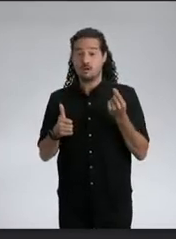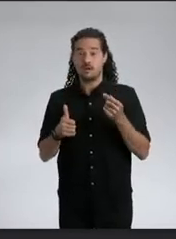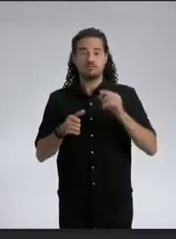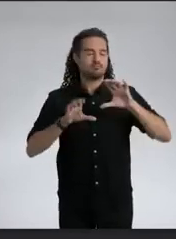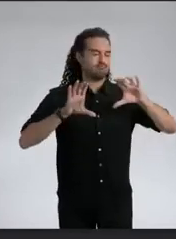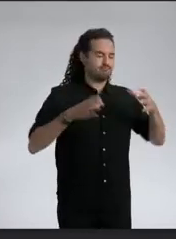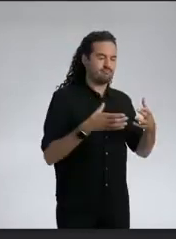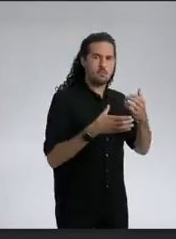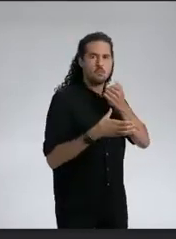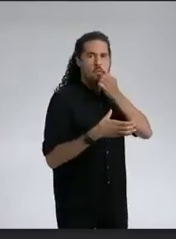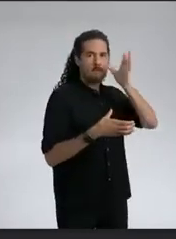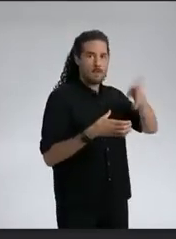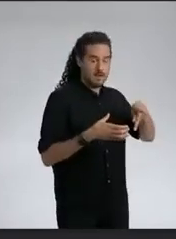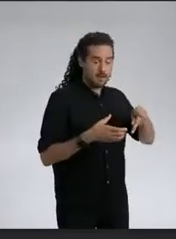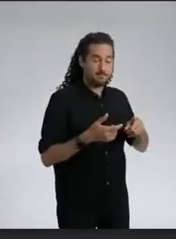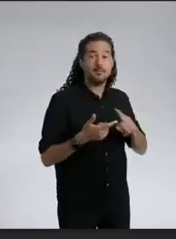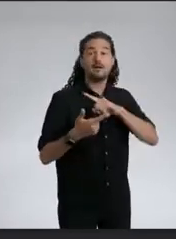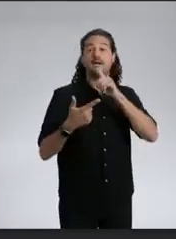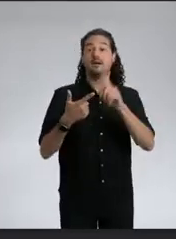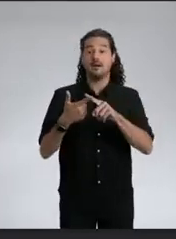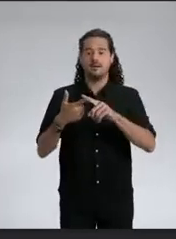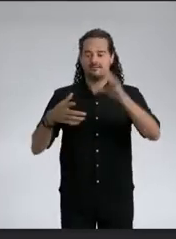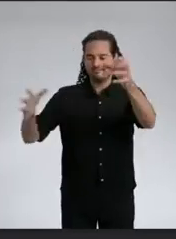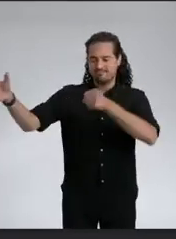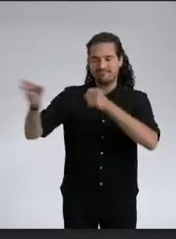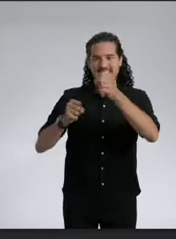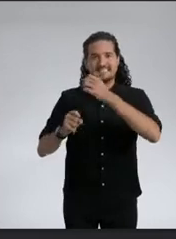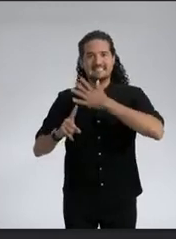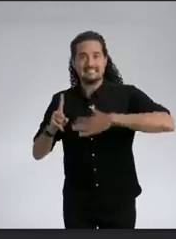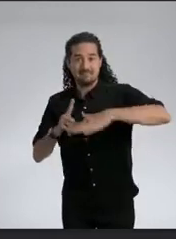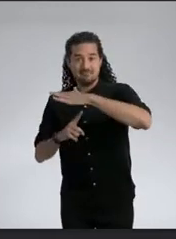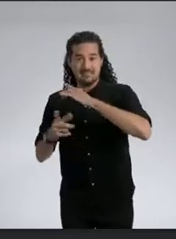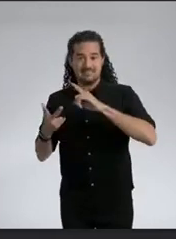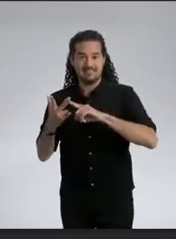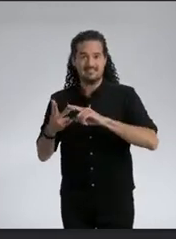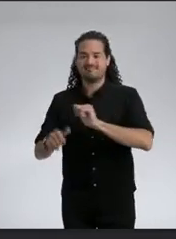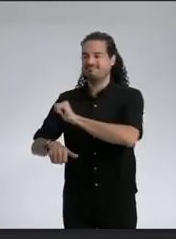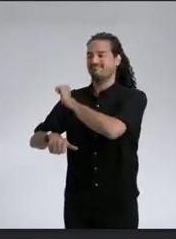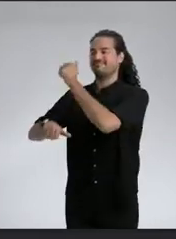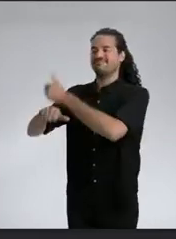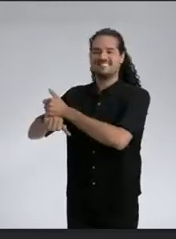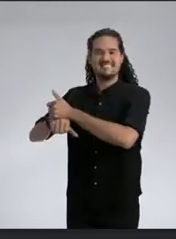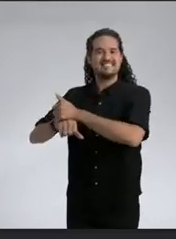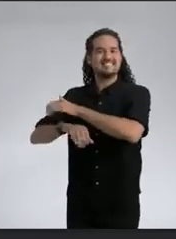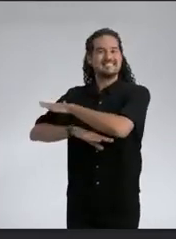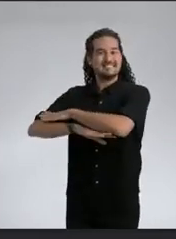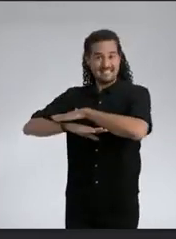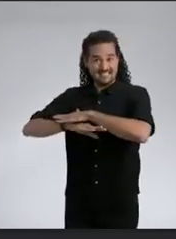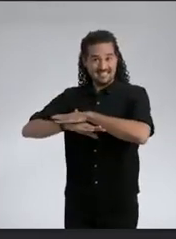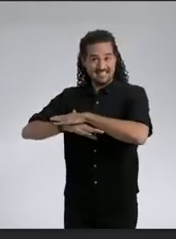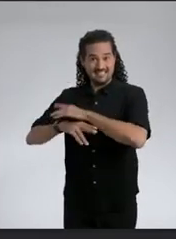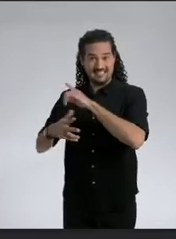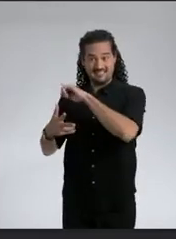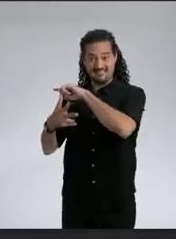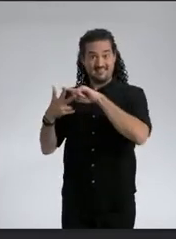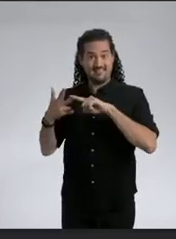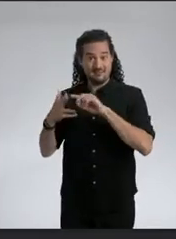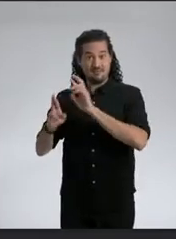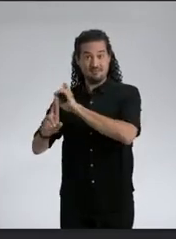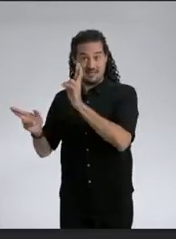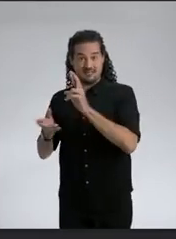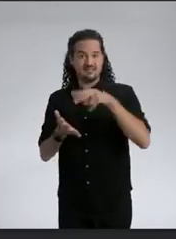from storage, and then the stage is set. Once all of that is done, the dancers can move into their opening positions. Here